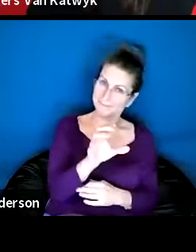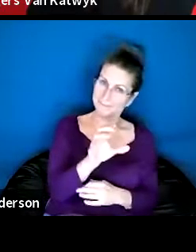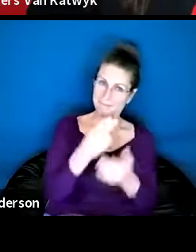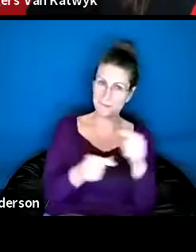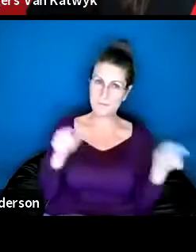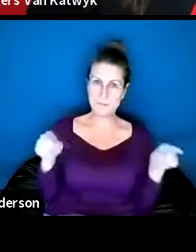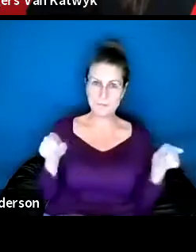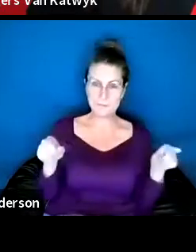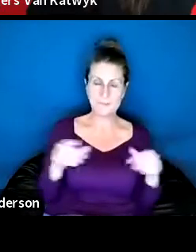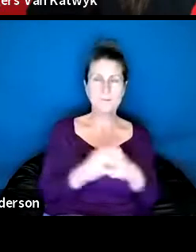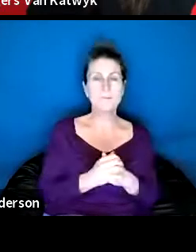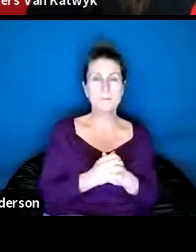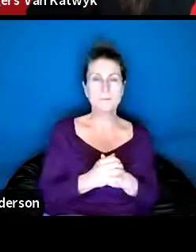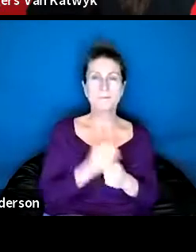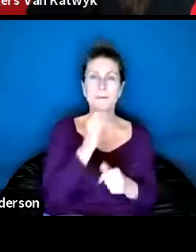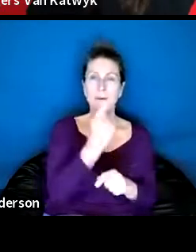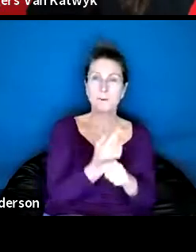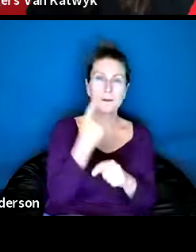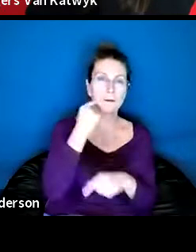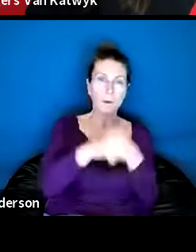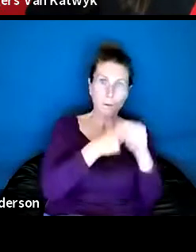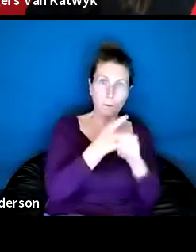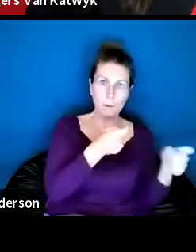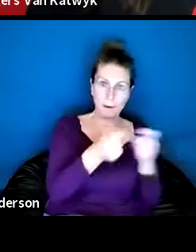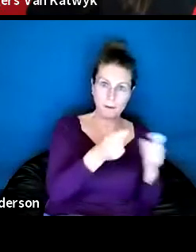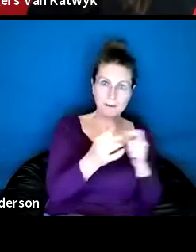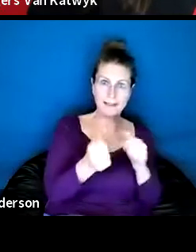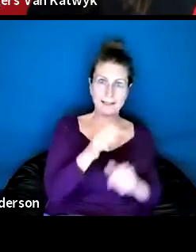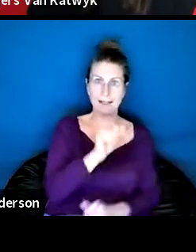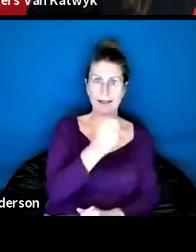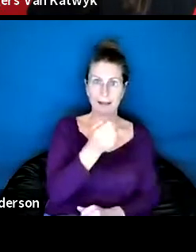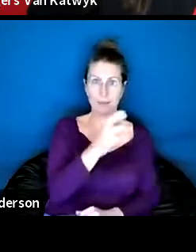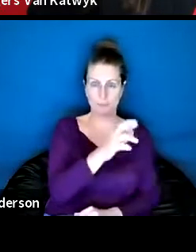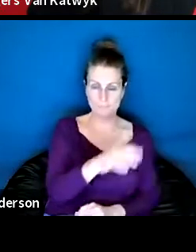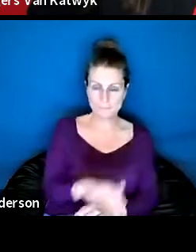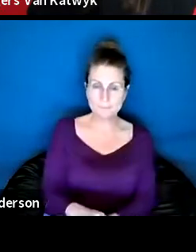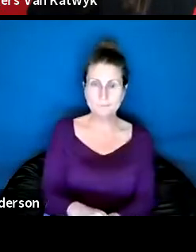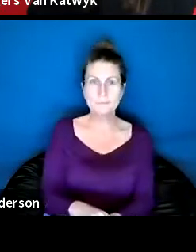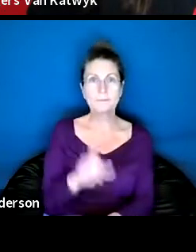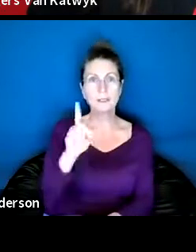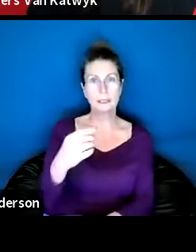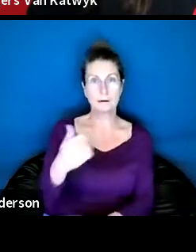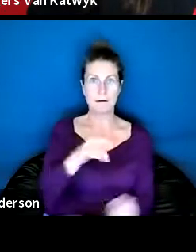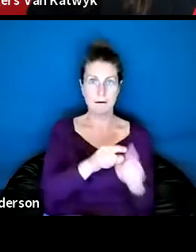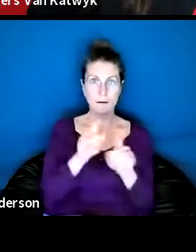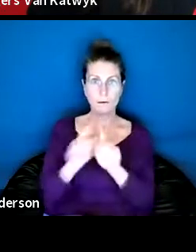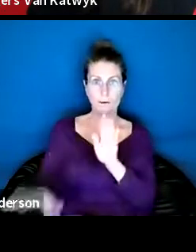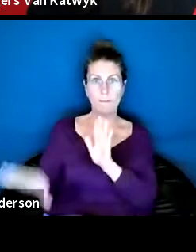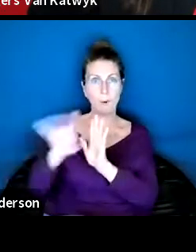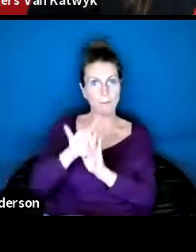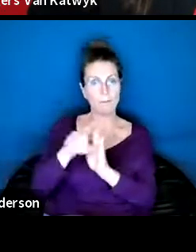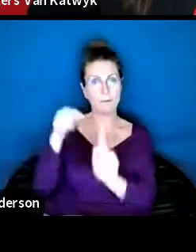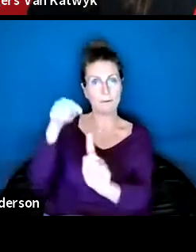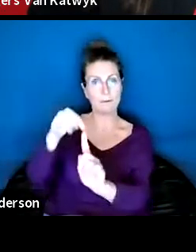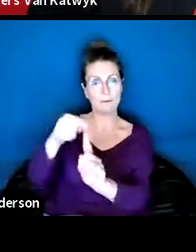Global Governance and Antimicrobial Resistance. He holds a courtesy appointment as a Professor of Health Research Methods and